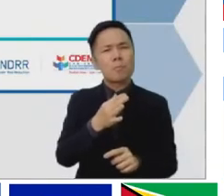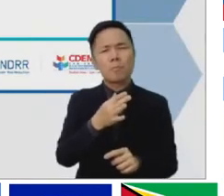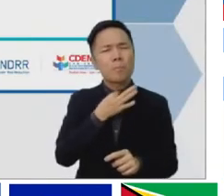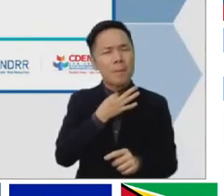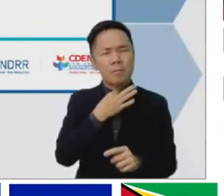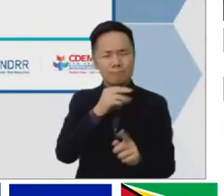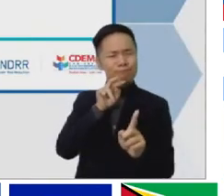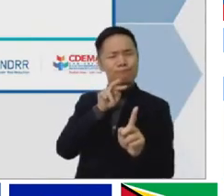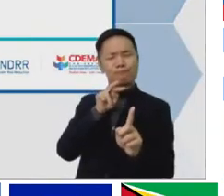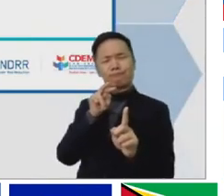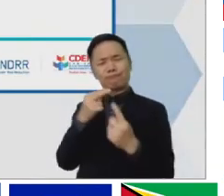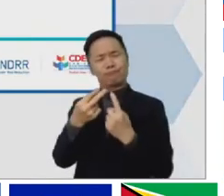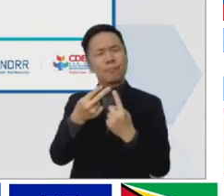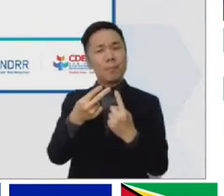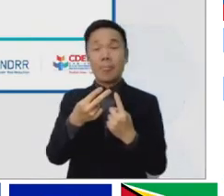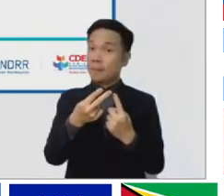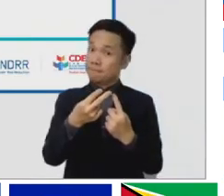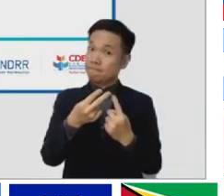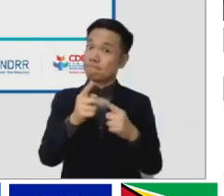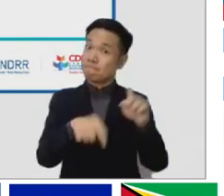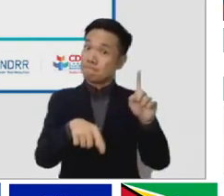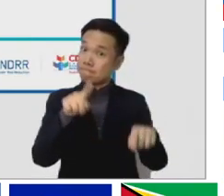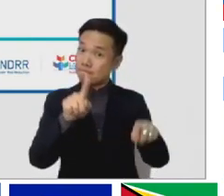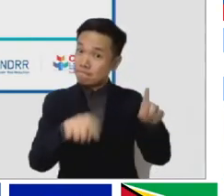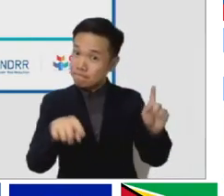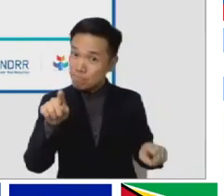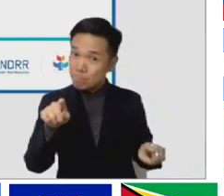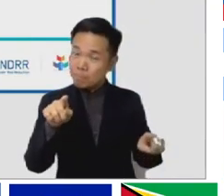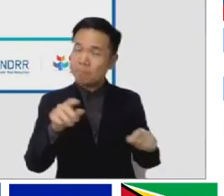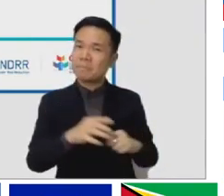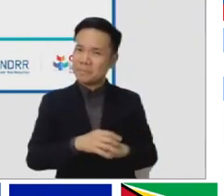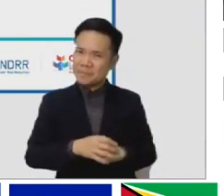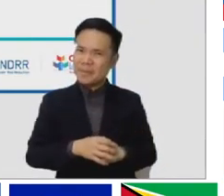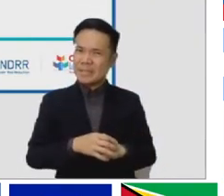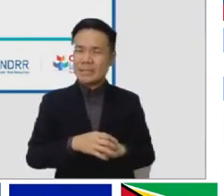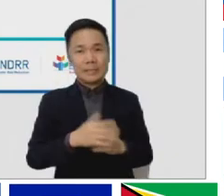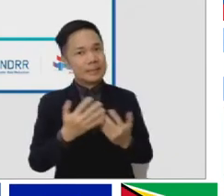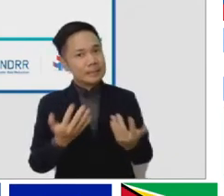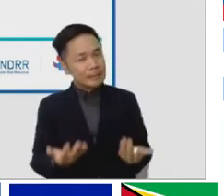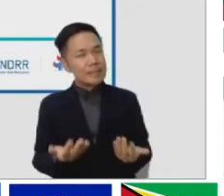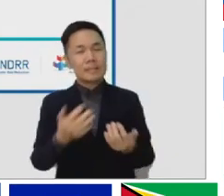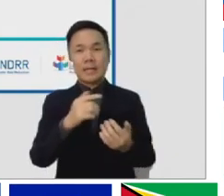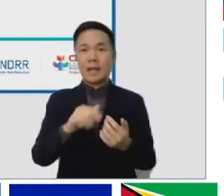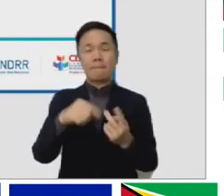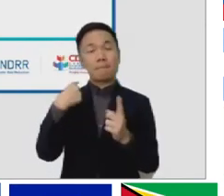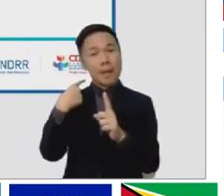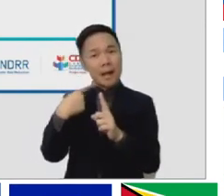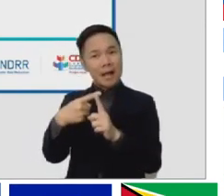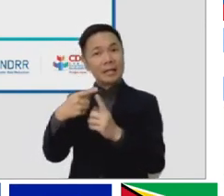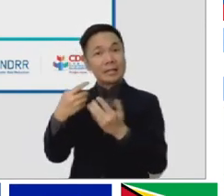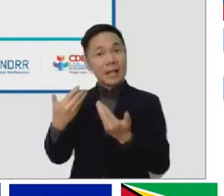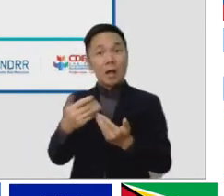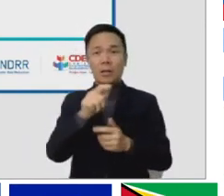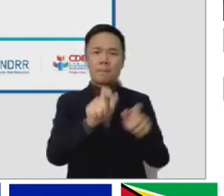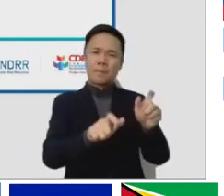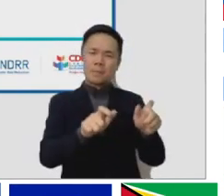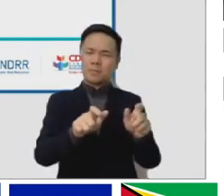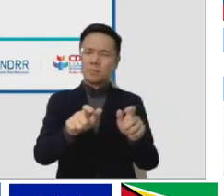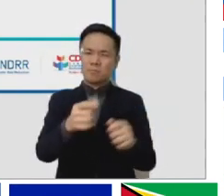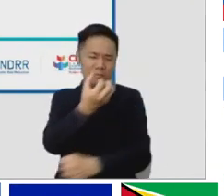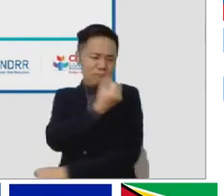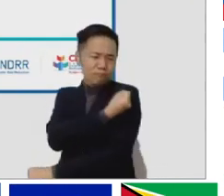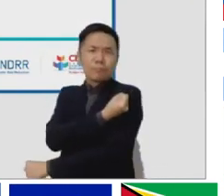And we continue to see it today, even with respect to the extent of which persons are accepting vaccines or hesitant